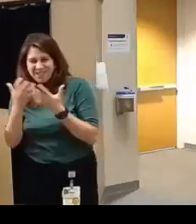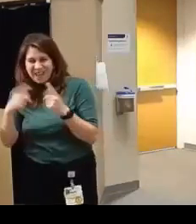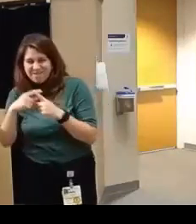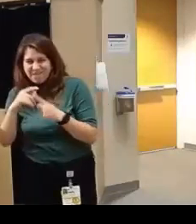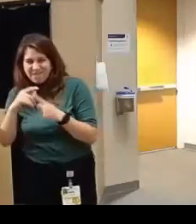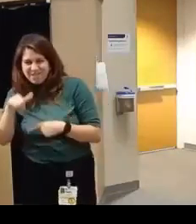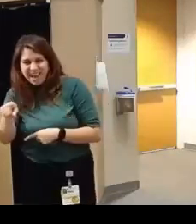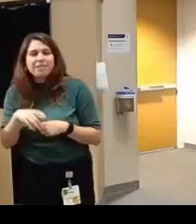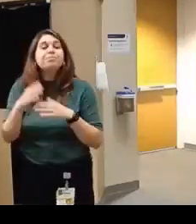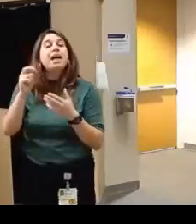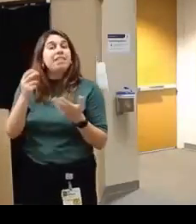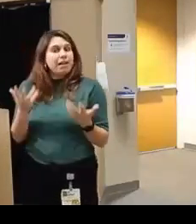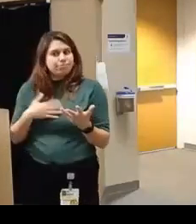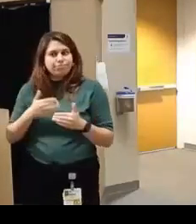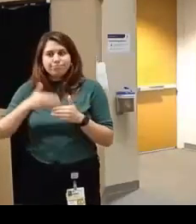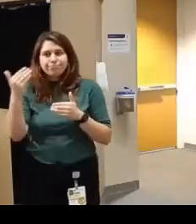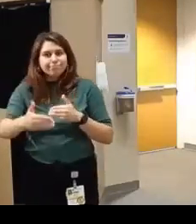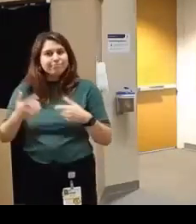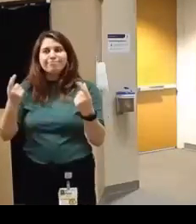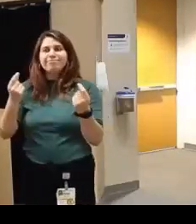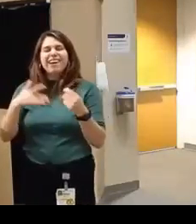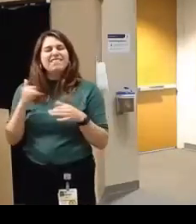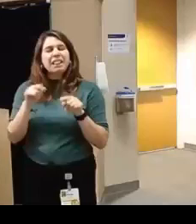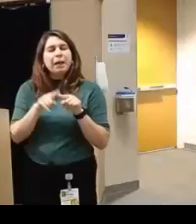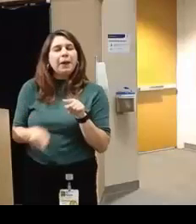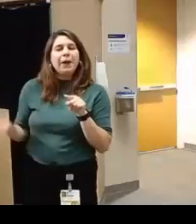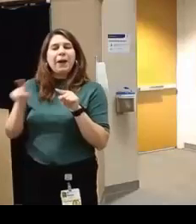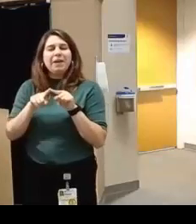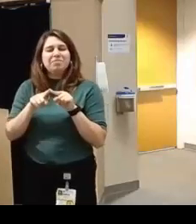steps, which I think are sort of coming full circle a little bit.